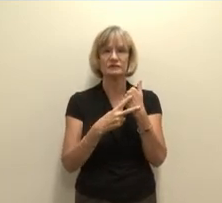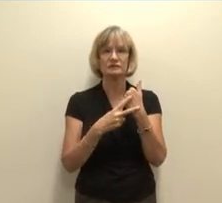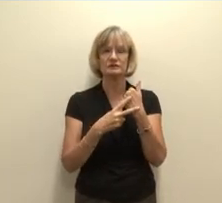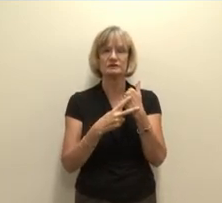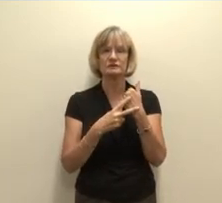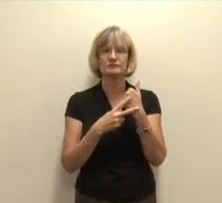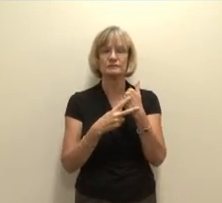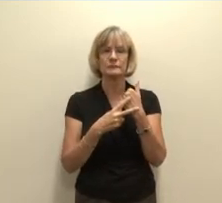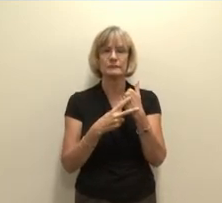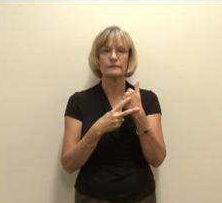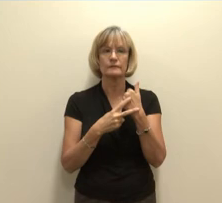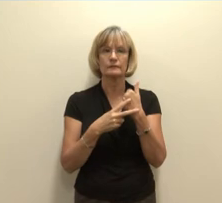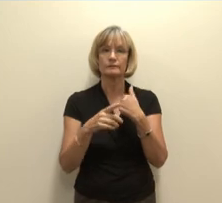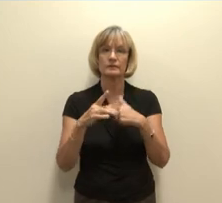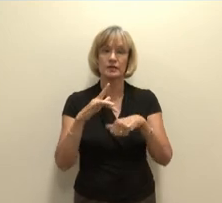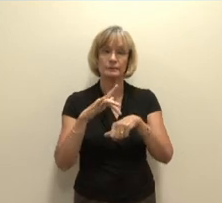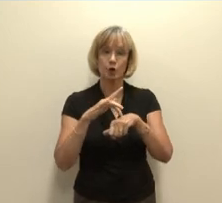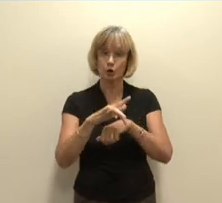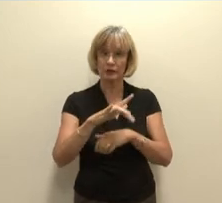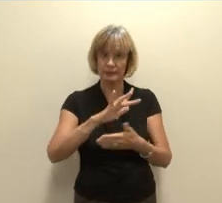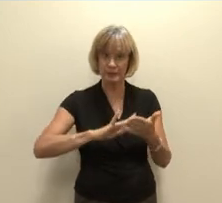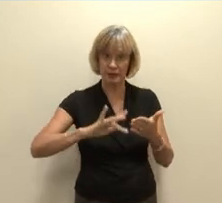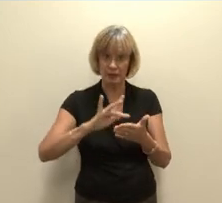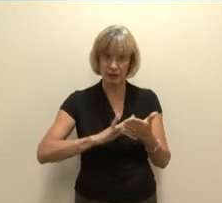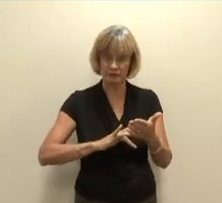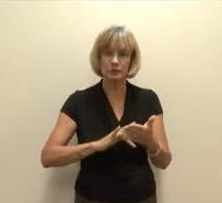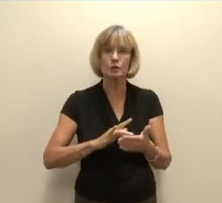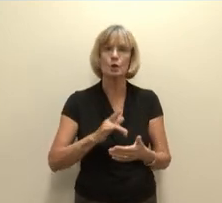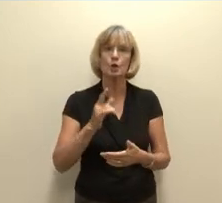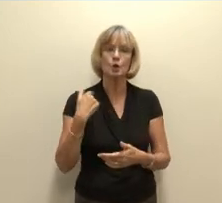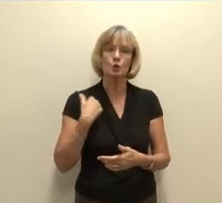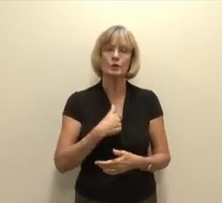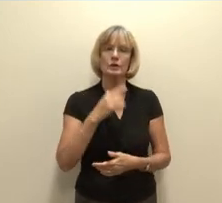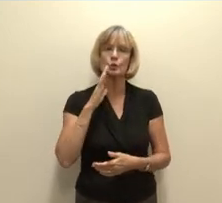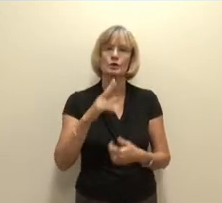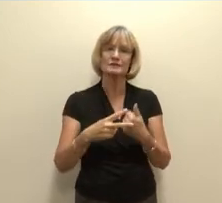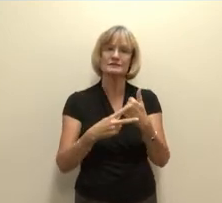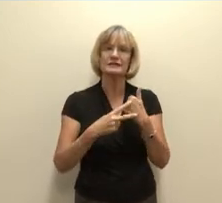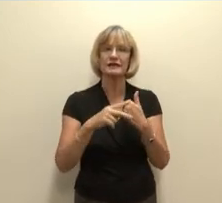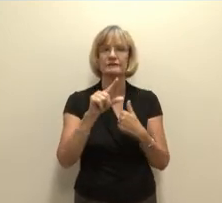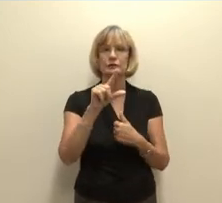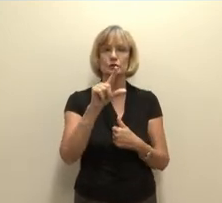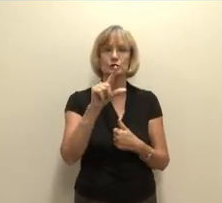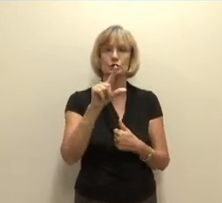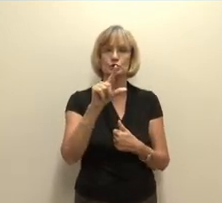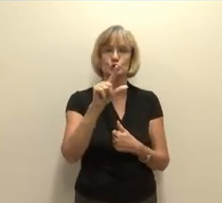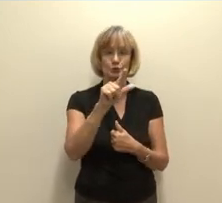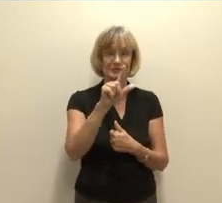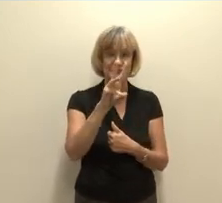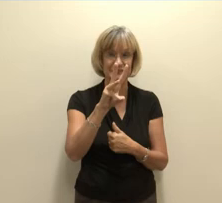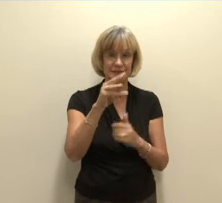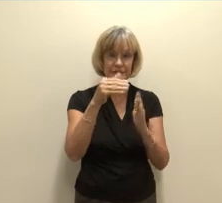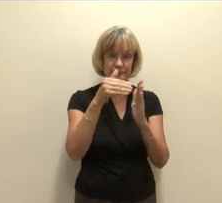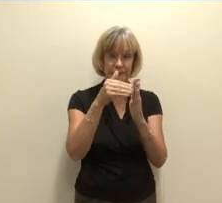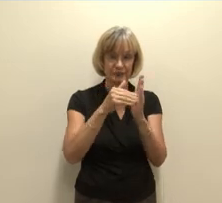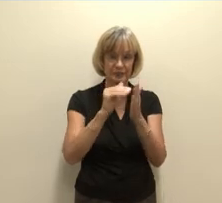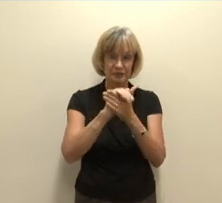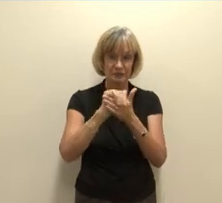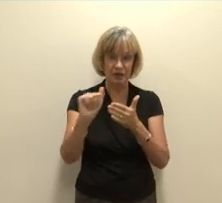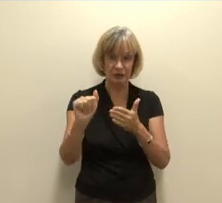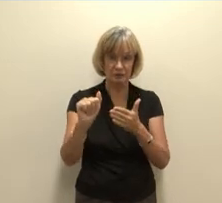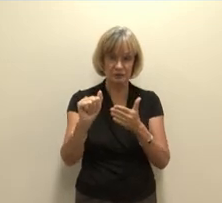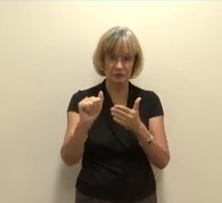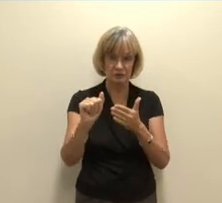this early defeasance that we're talking about here, we have saved about $26 million in